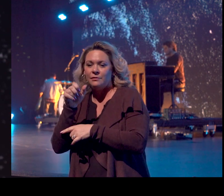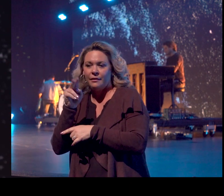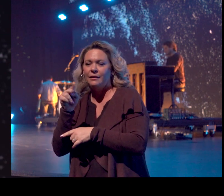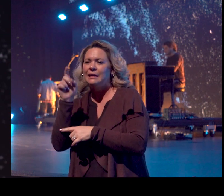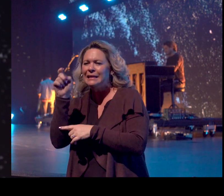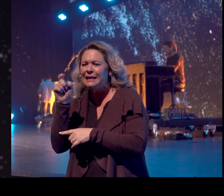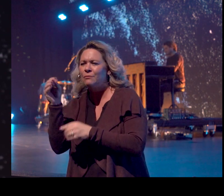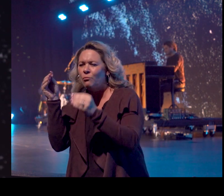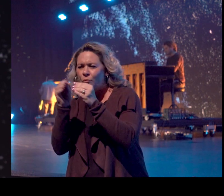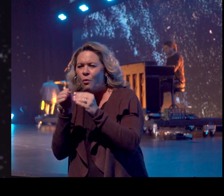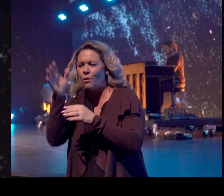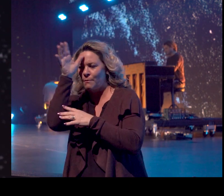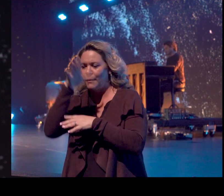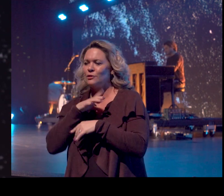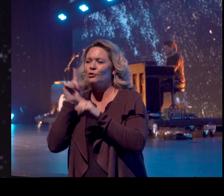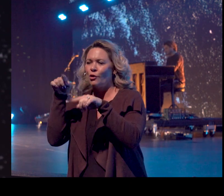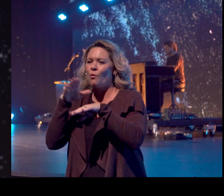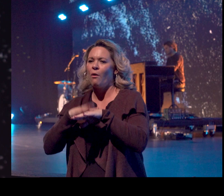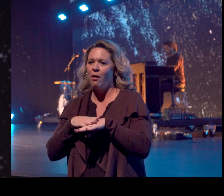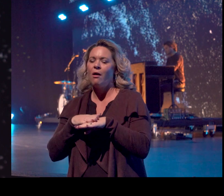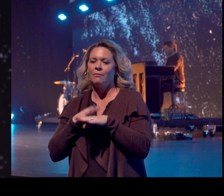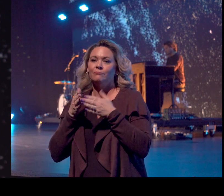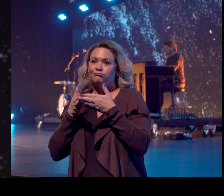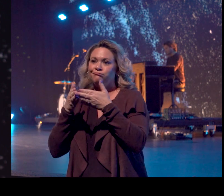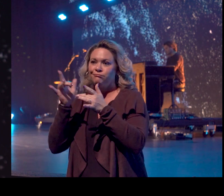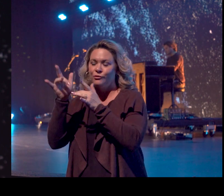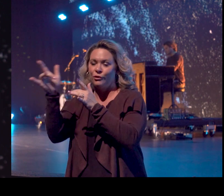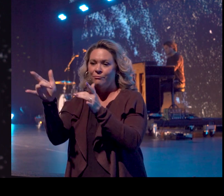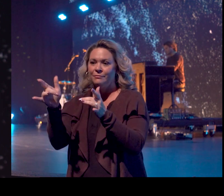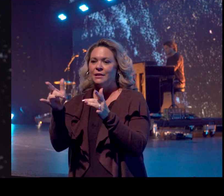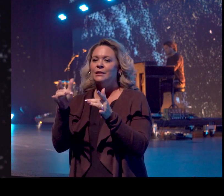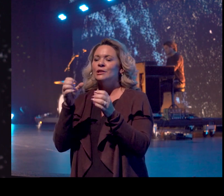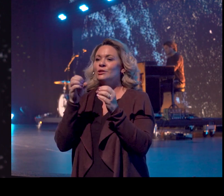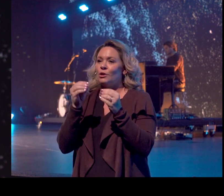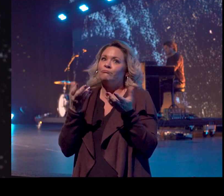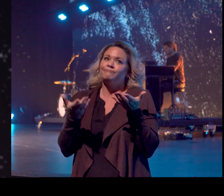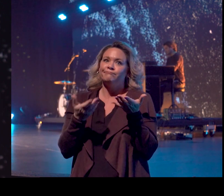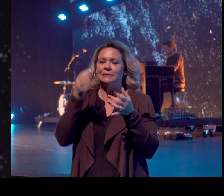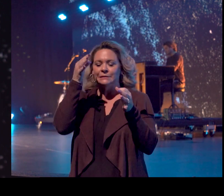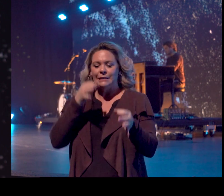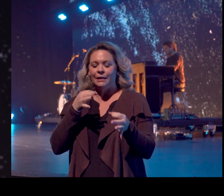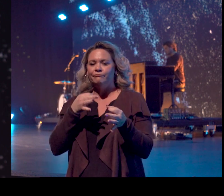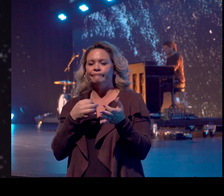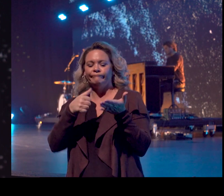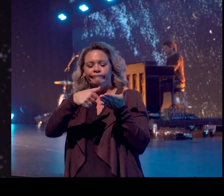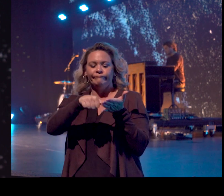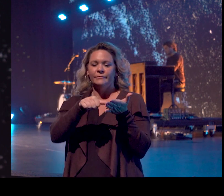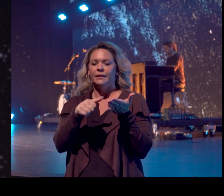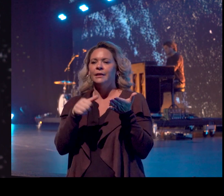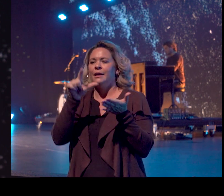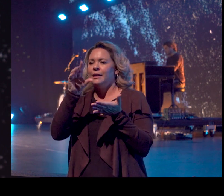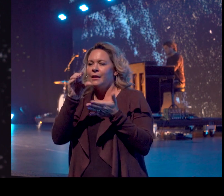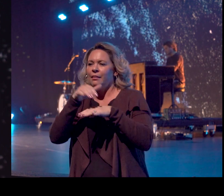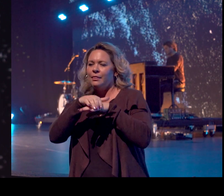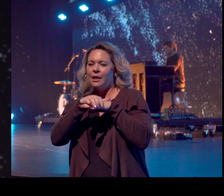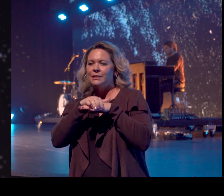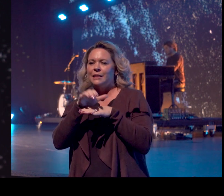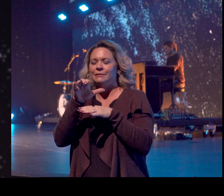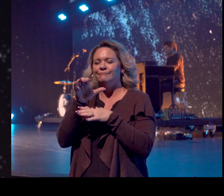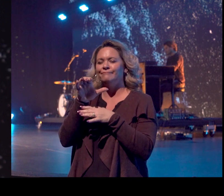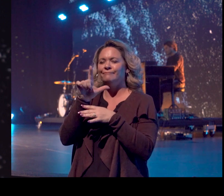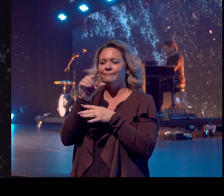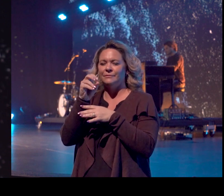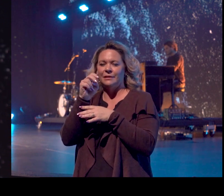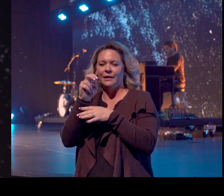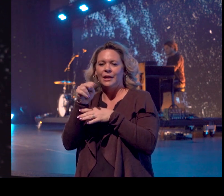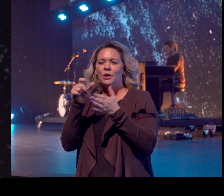Shackleton found out that he needed more men to go with him on the journey. So he ended up taking an ad out in a London